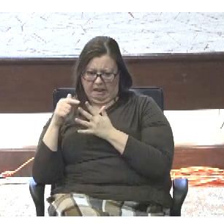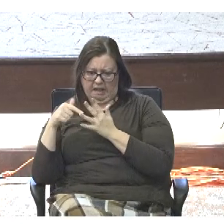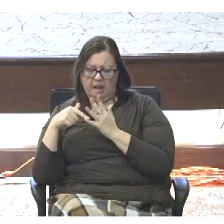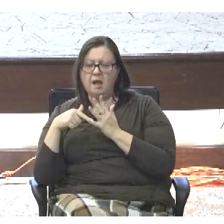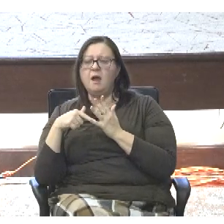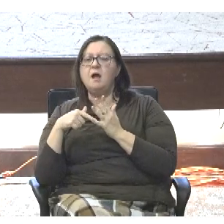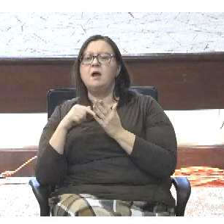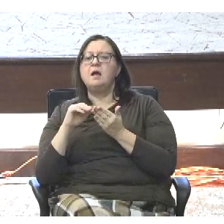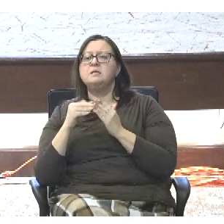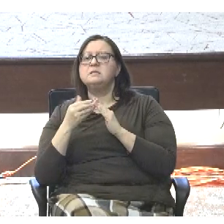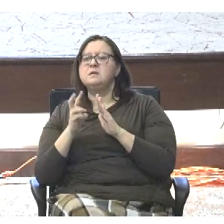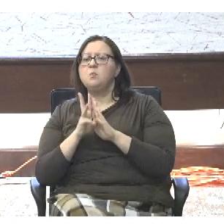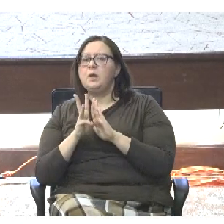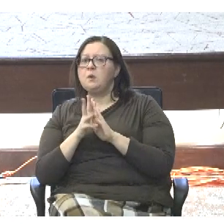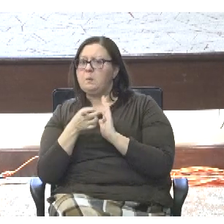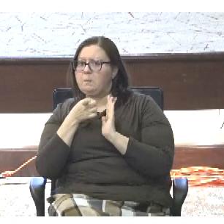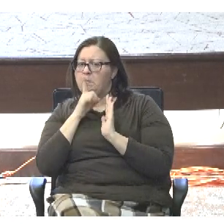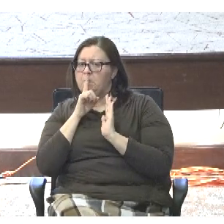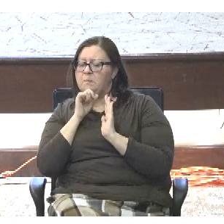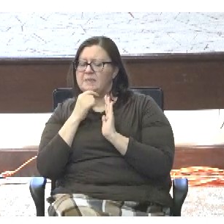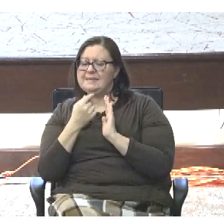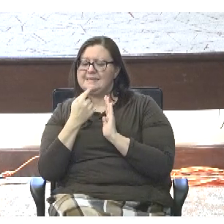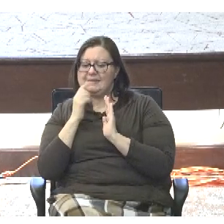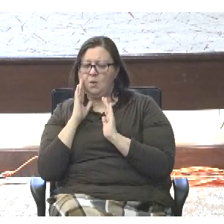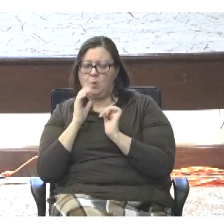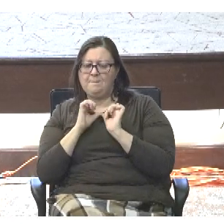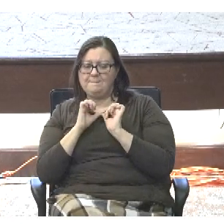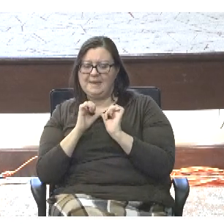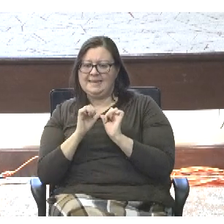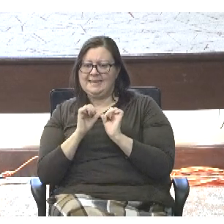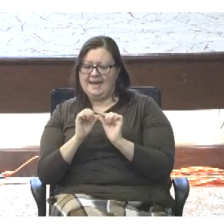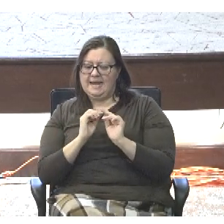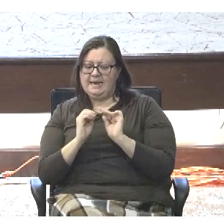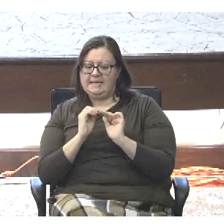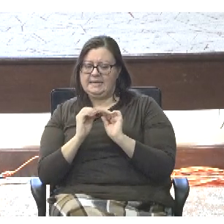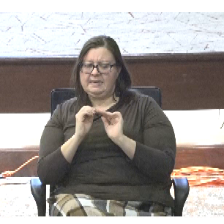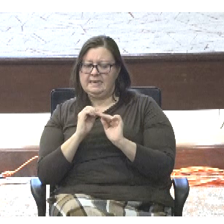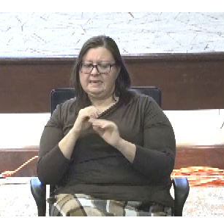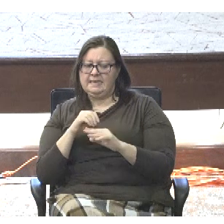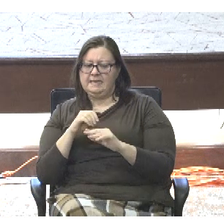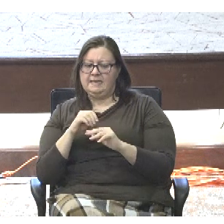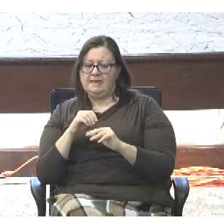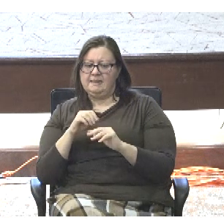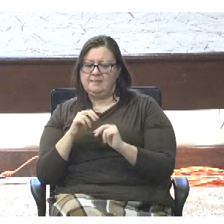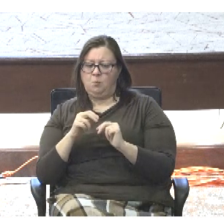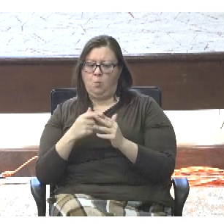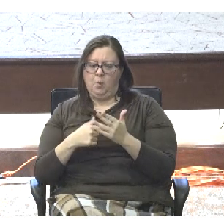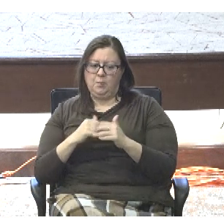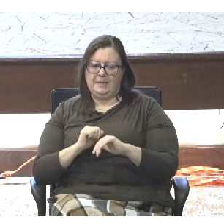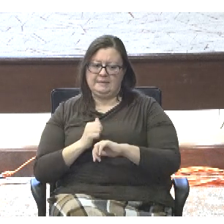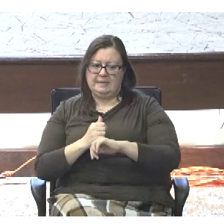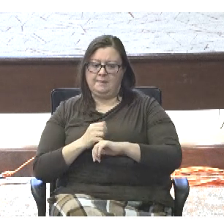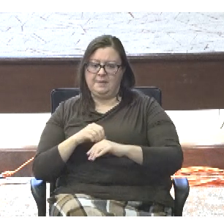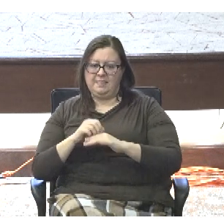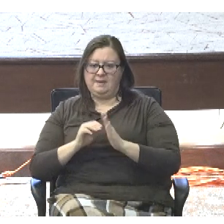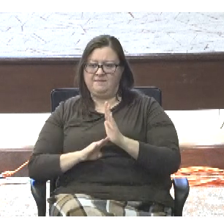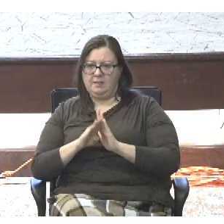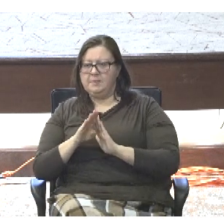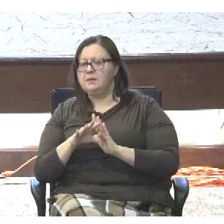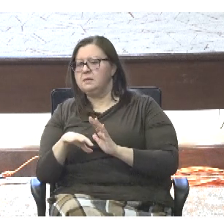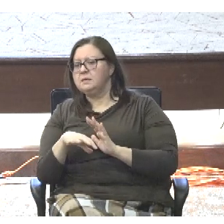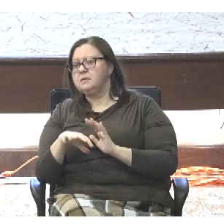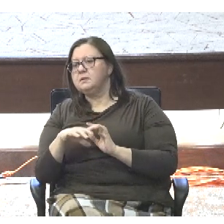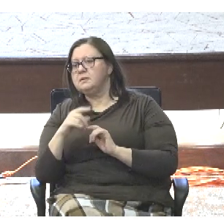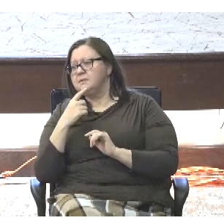city of Waco was not stating that they would definitely maintain the infrastructure that was put into a development. You can see down there